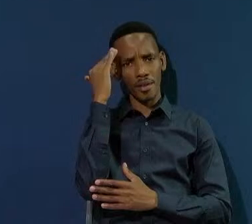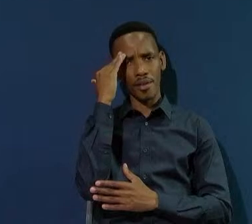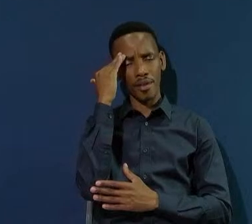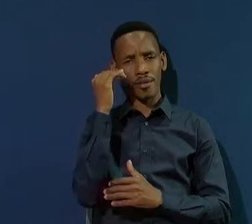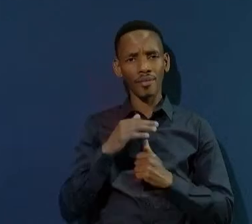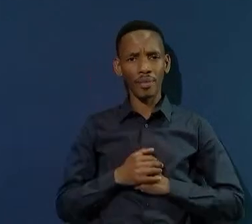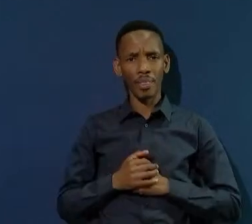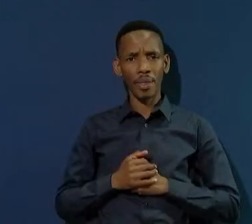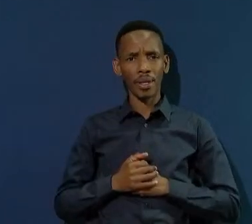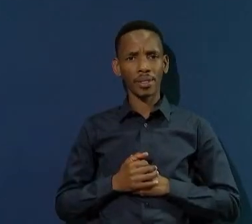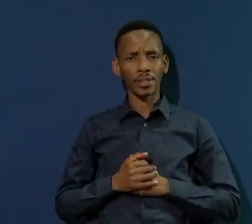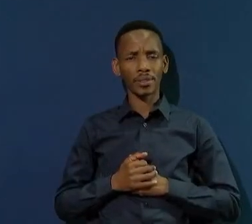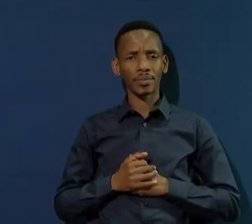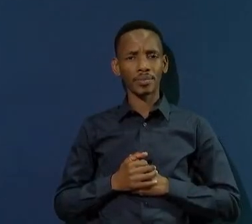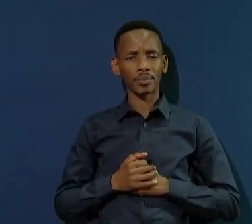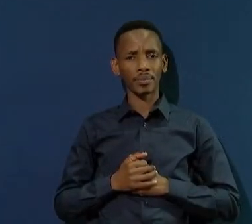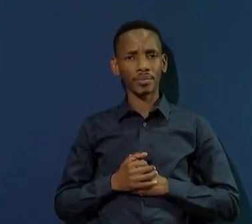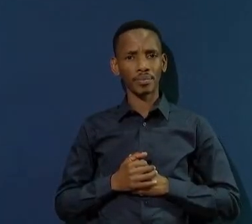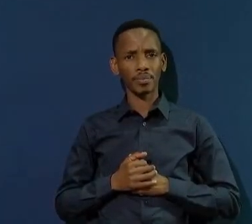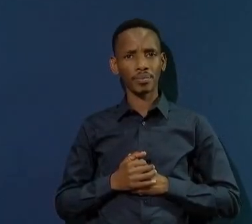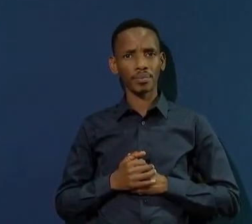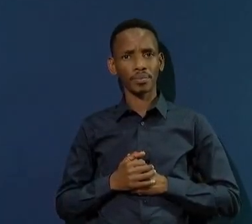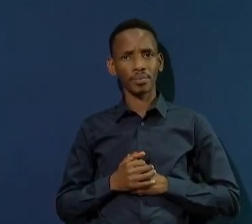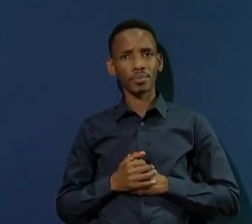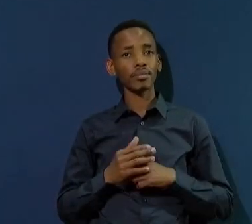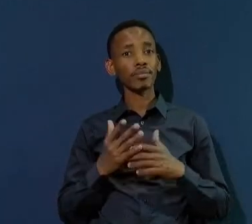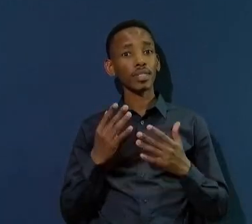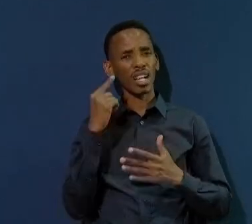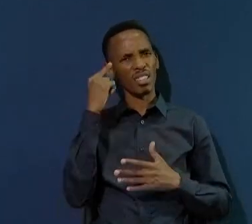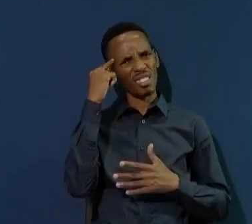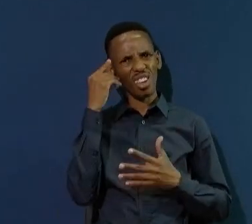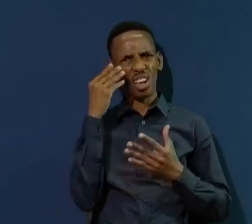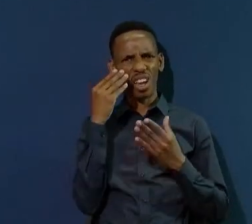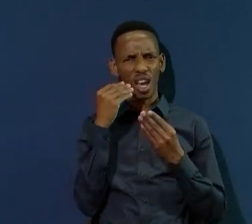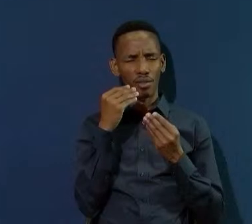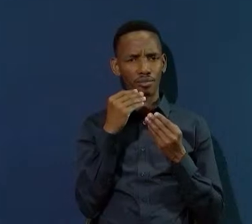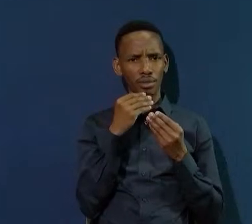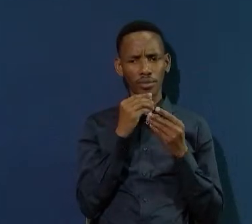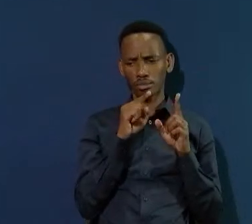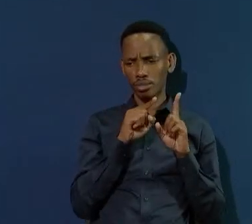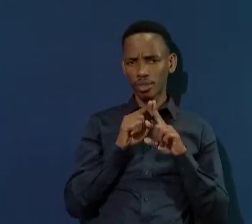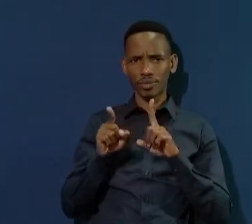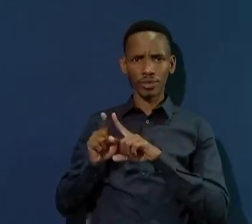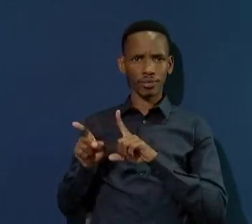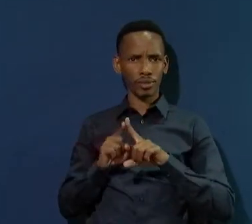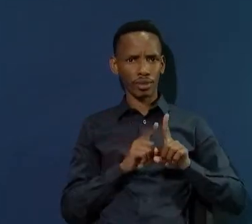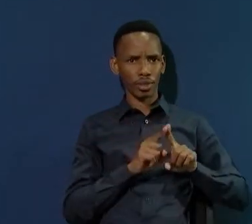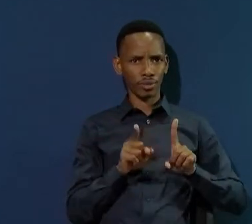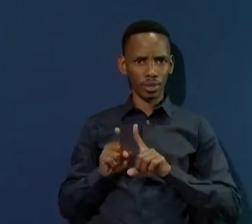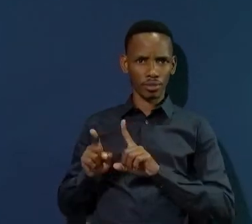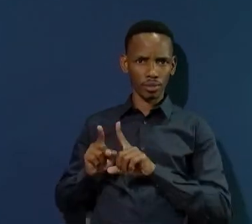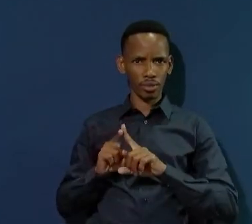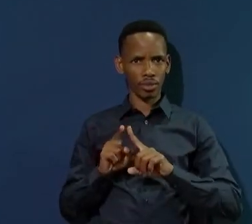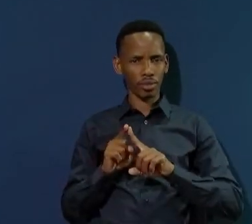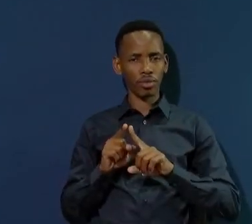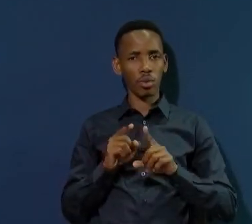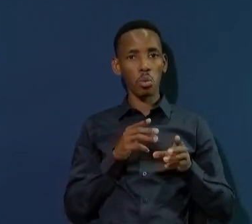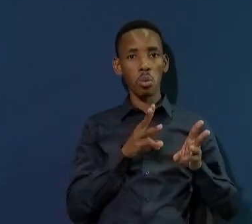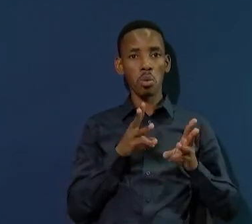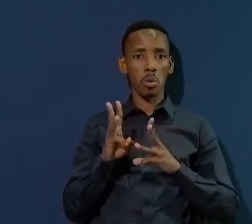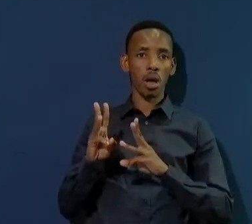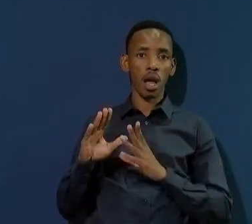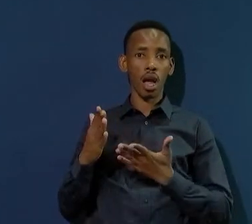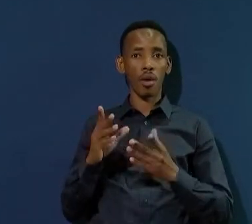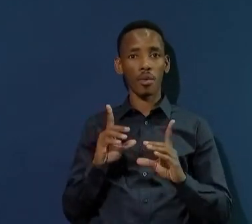gane Erra ke tsela gore ditsela di dintse re mothei sa ntlha re na le